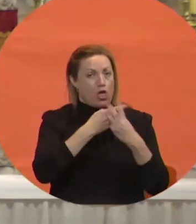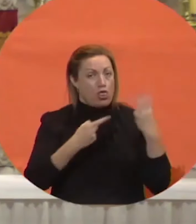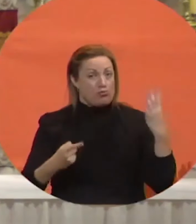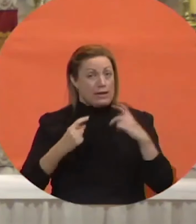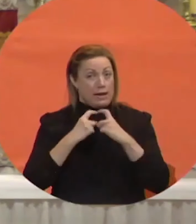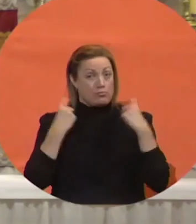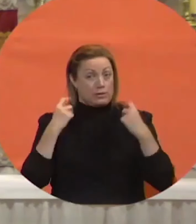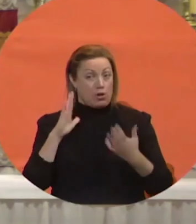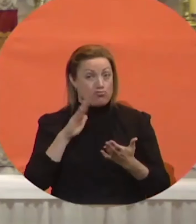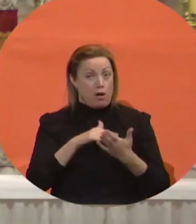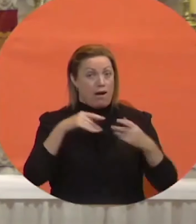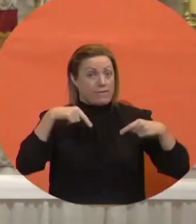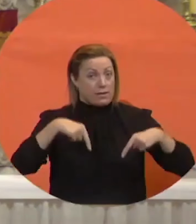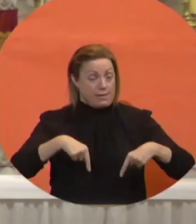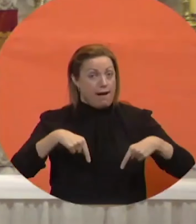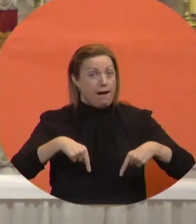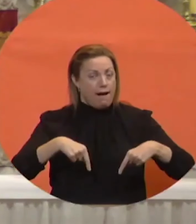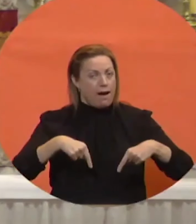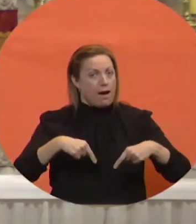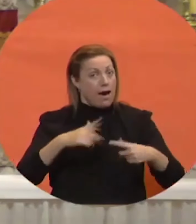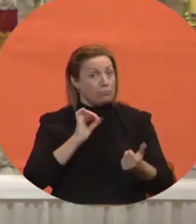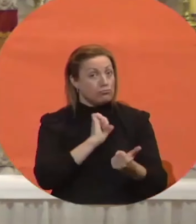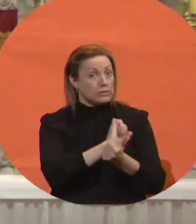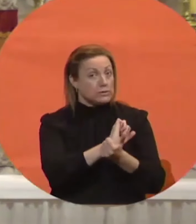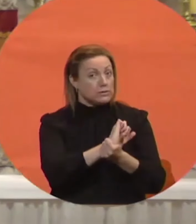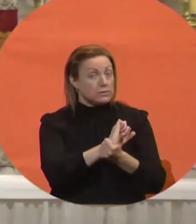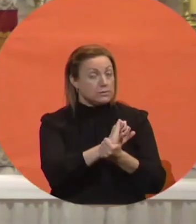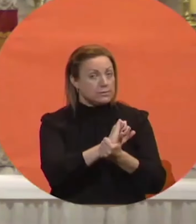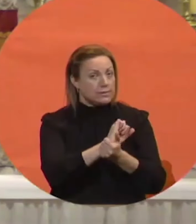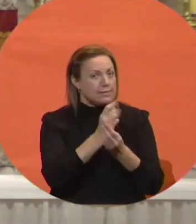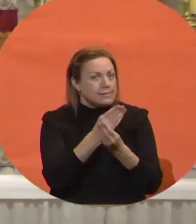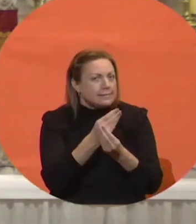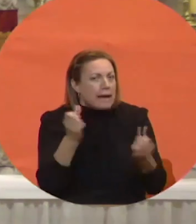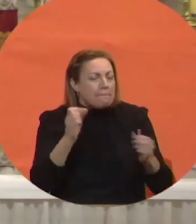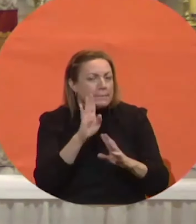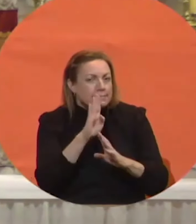prisoners, and there were some secret masses.